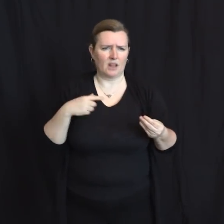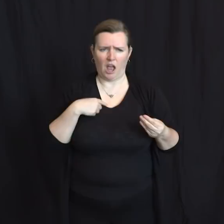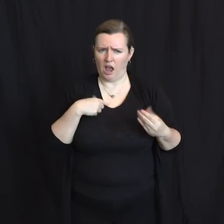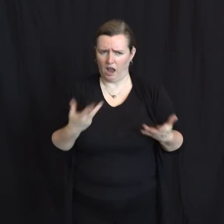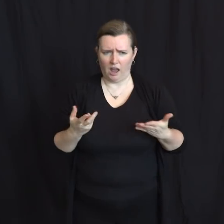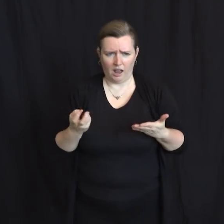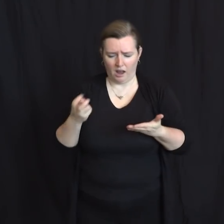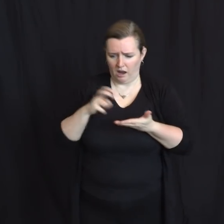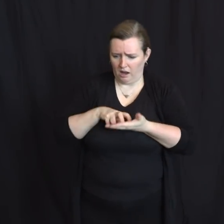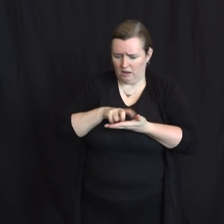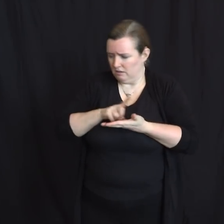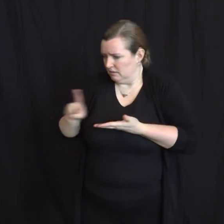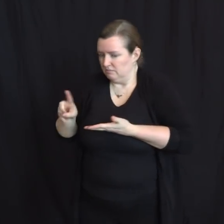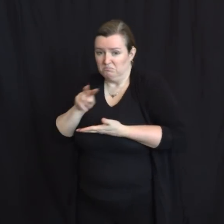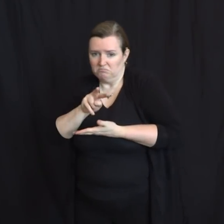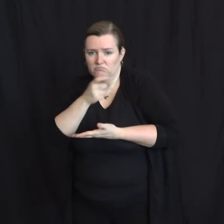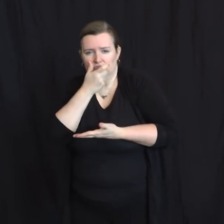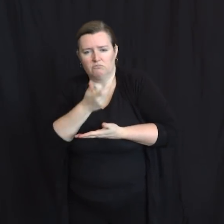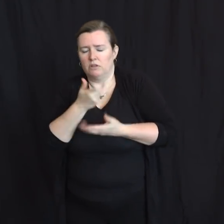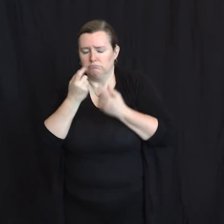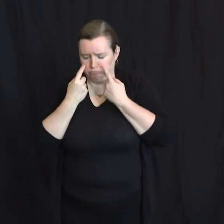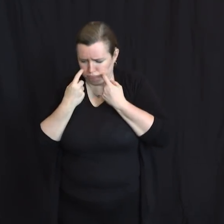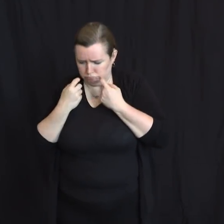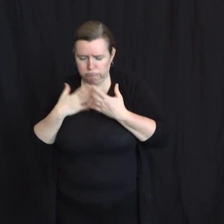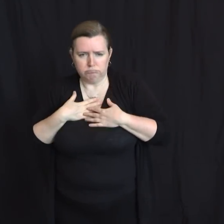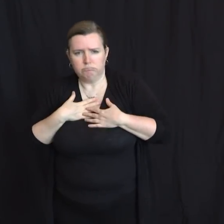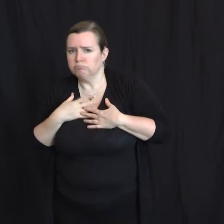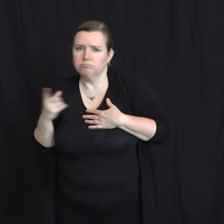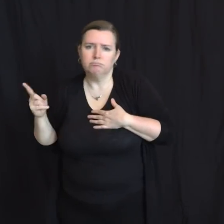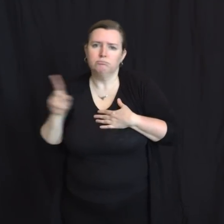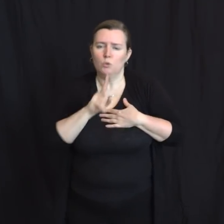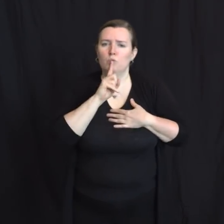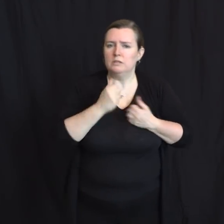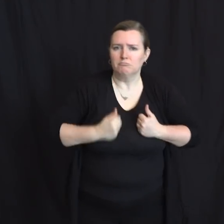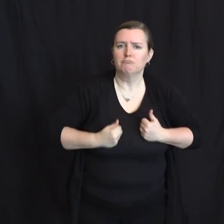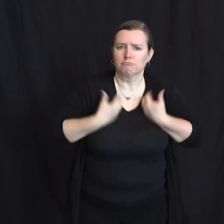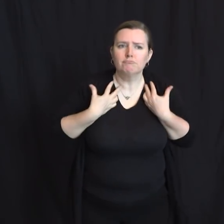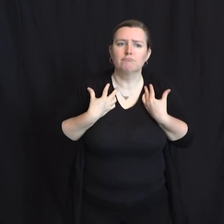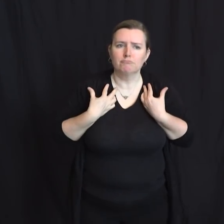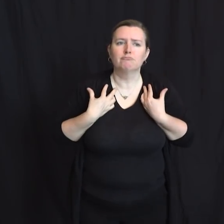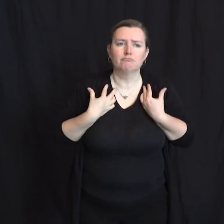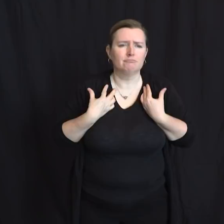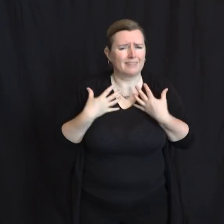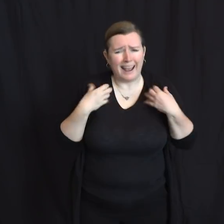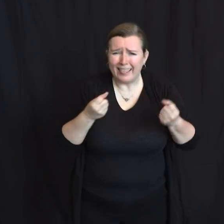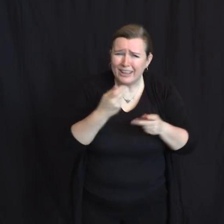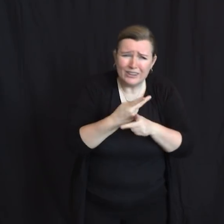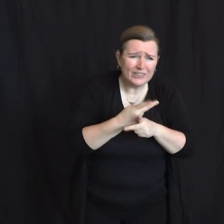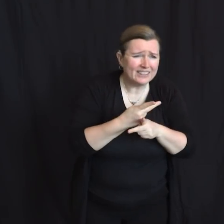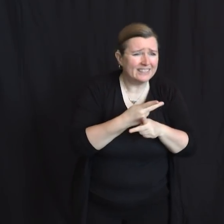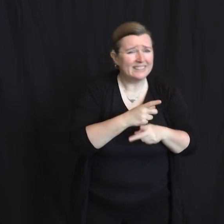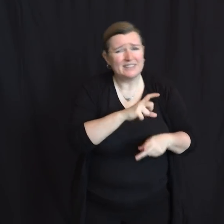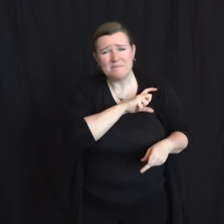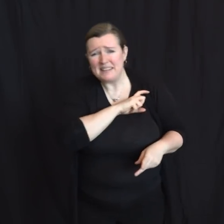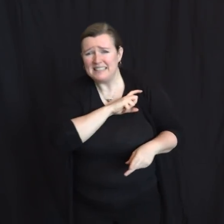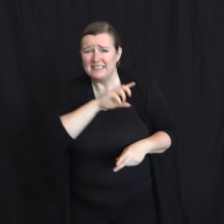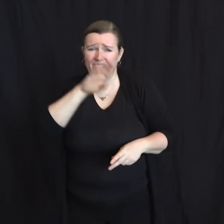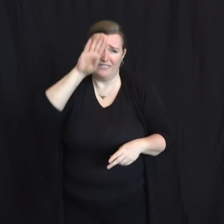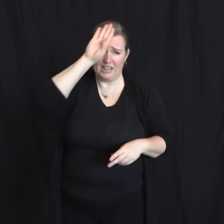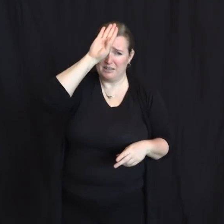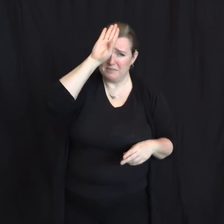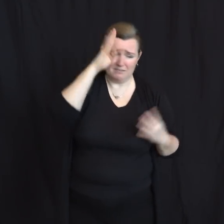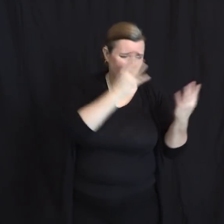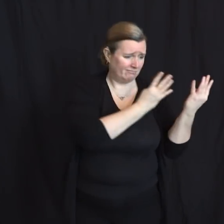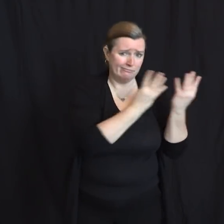healthcare workers, but certainly healthcare workers and guys like Eddie Donnelly, our friend, and other police and fire and first responders, but